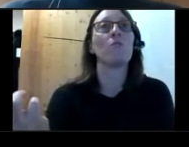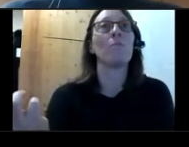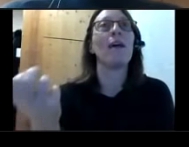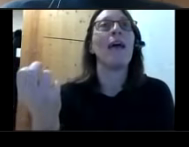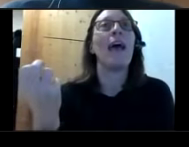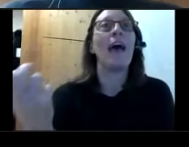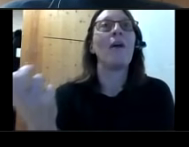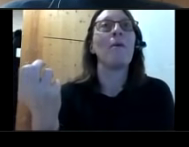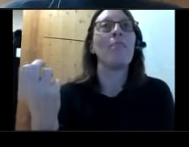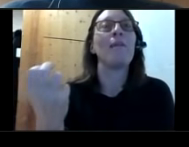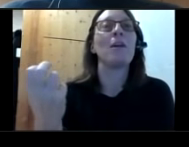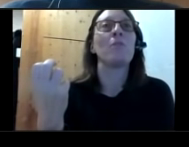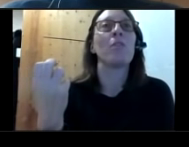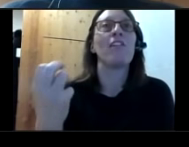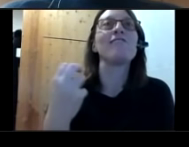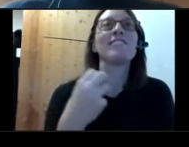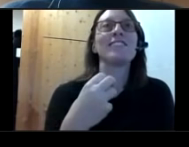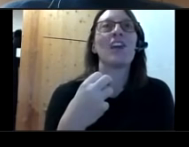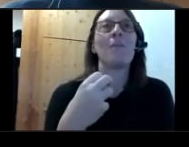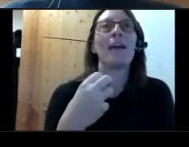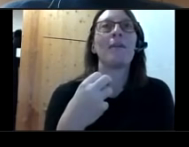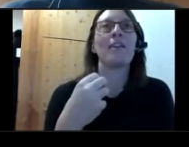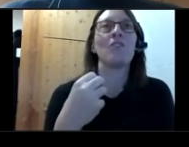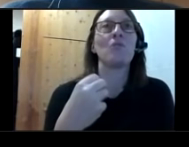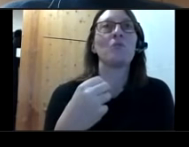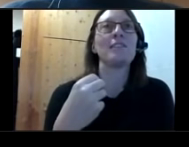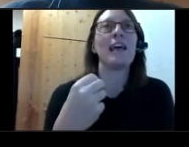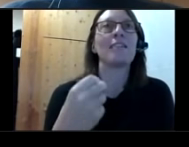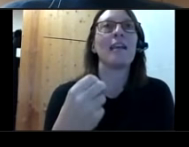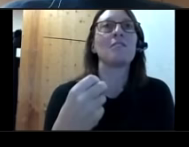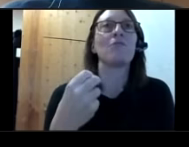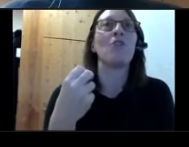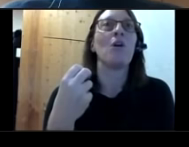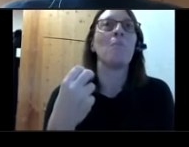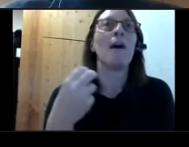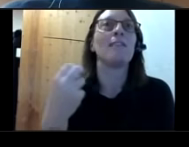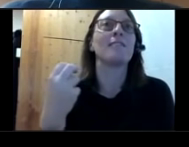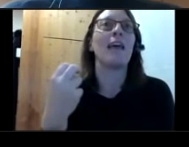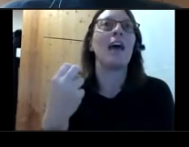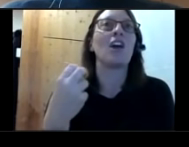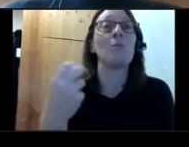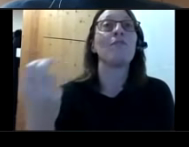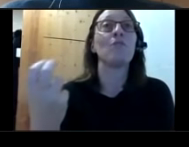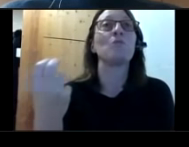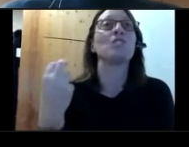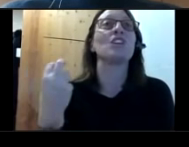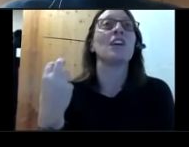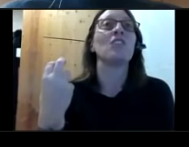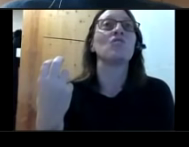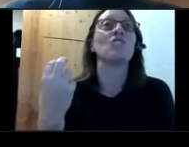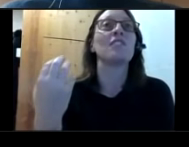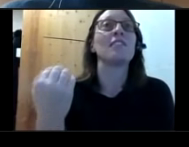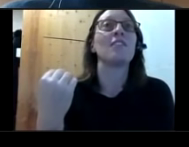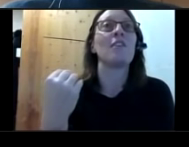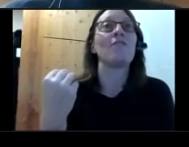support them. That might not be the priority to go back and make those courses accessible, but going forward,